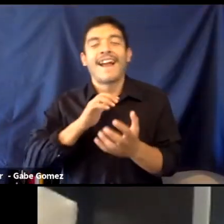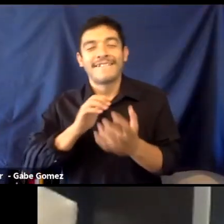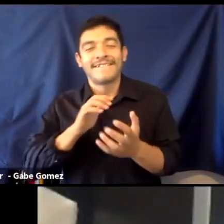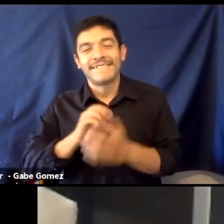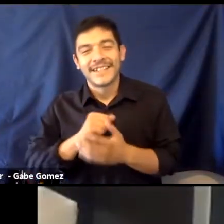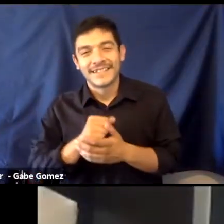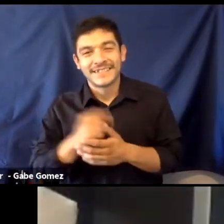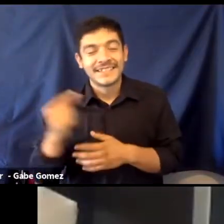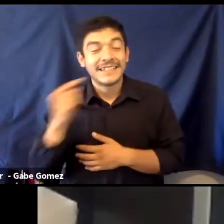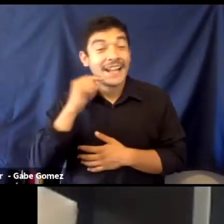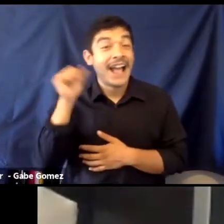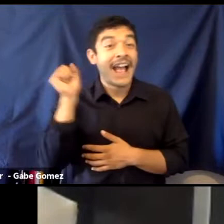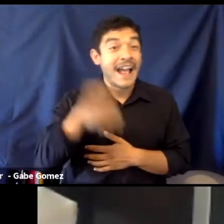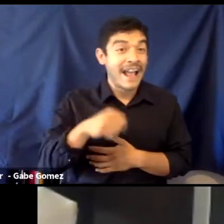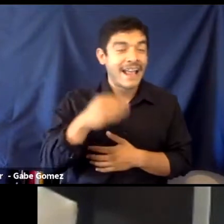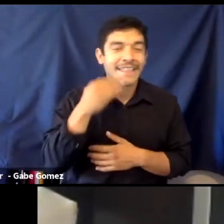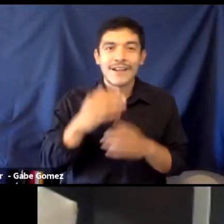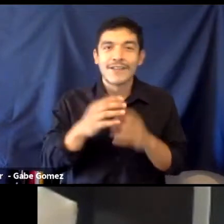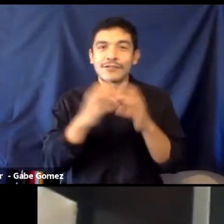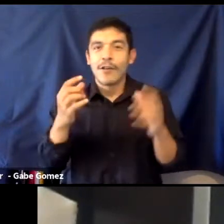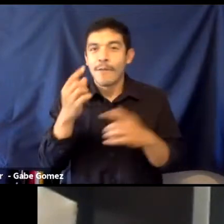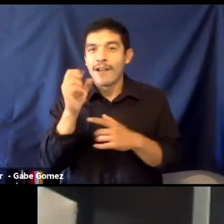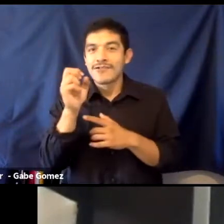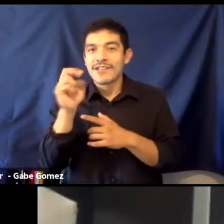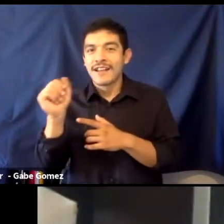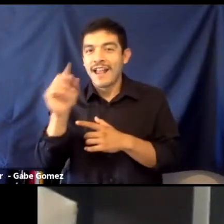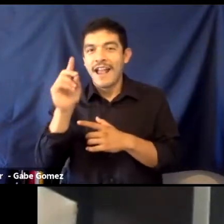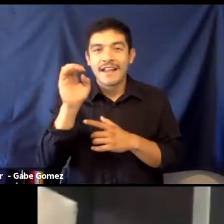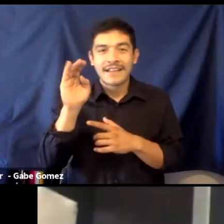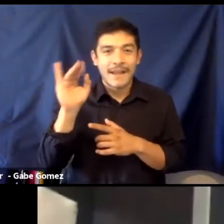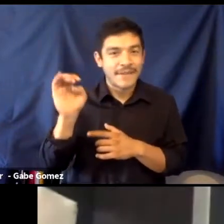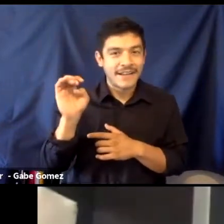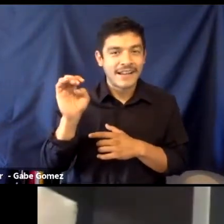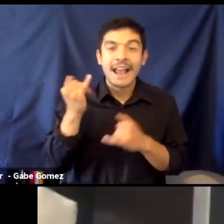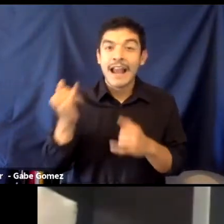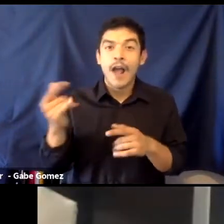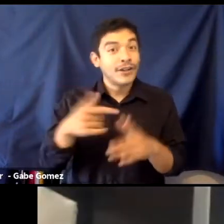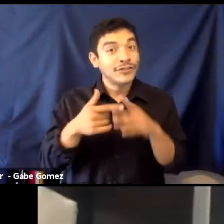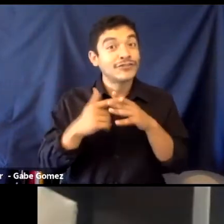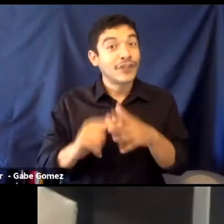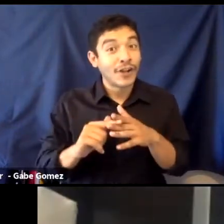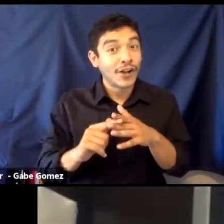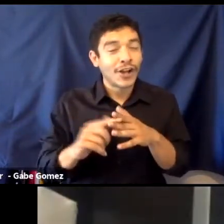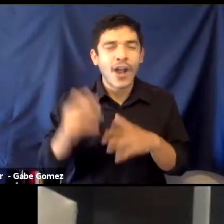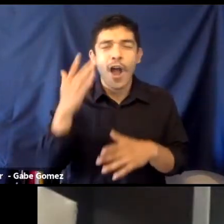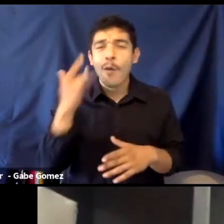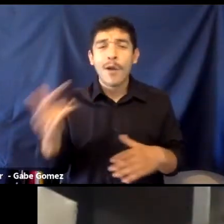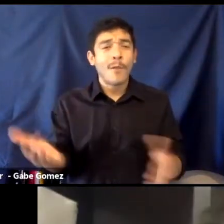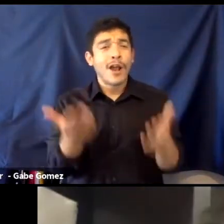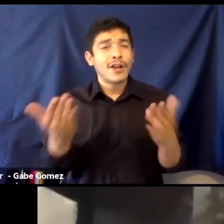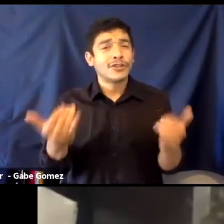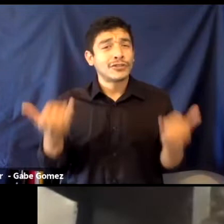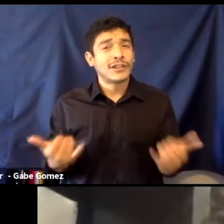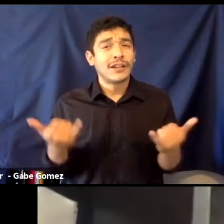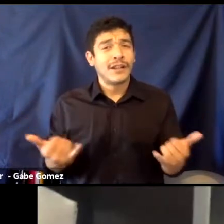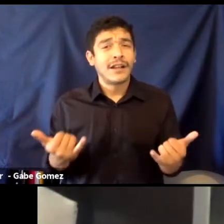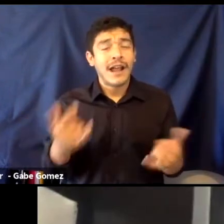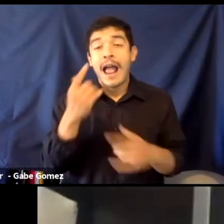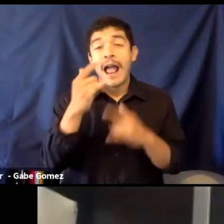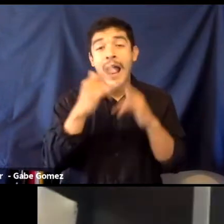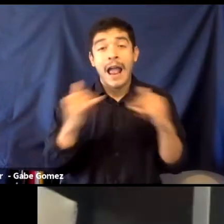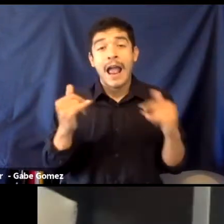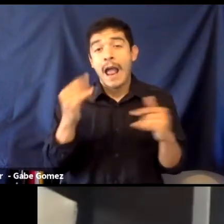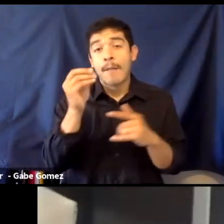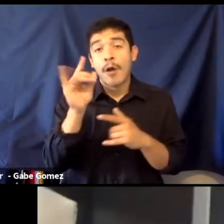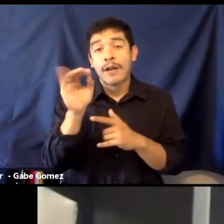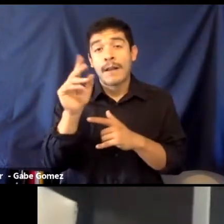Yes, thank you so much, Gina and Debbie. Now let's get into it. The reason why we're all here today, Camp GoldieBlox,